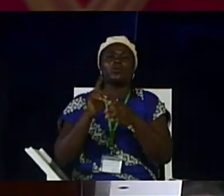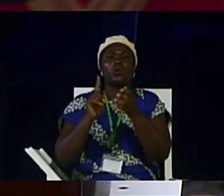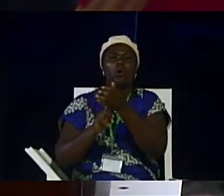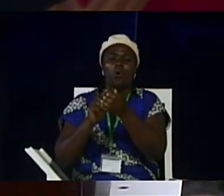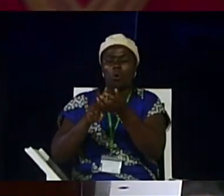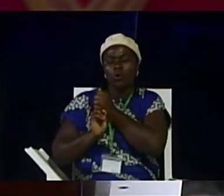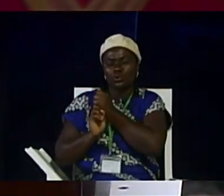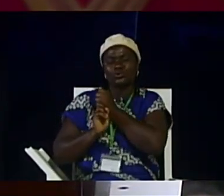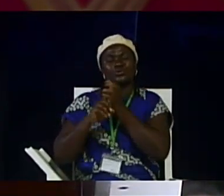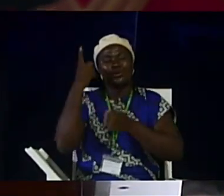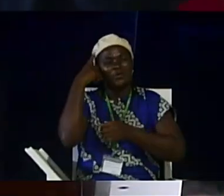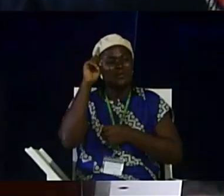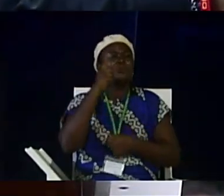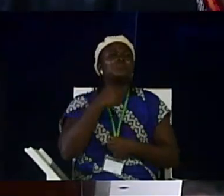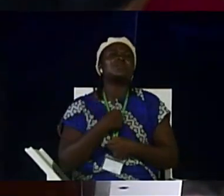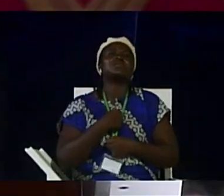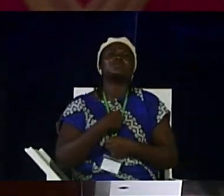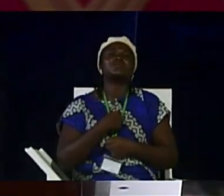for me,